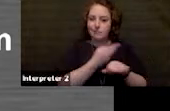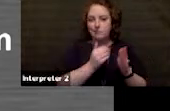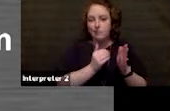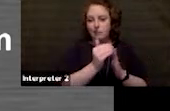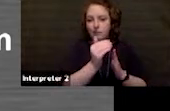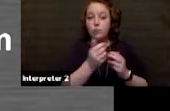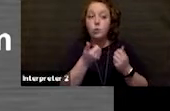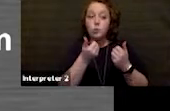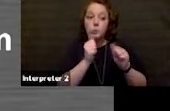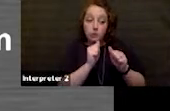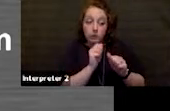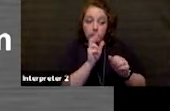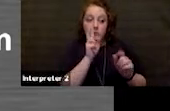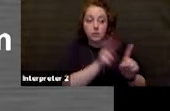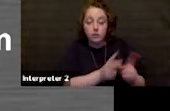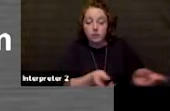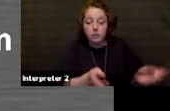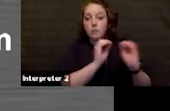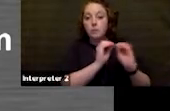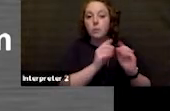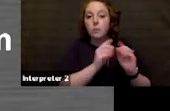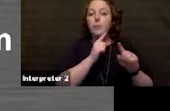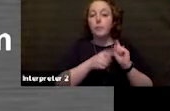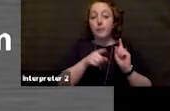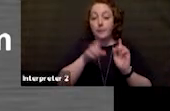more. But let's look at the picture on the right.